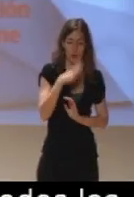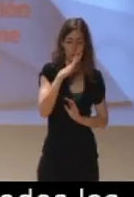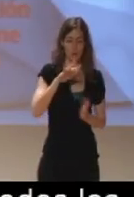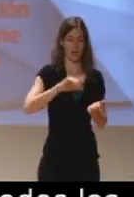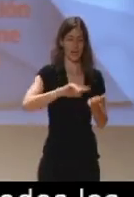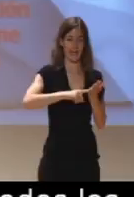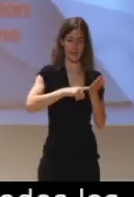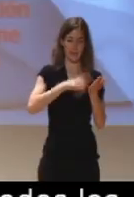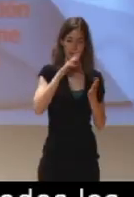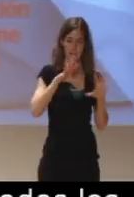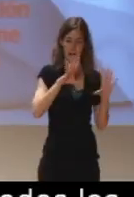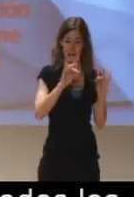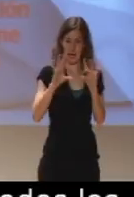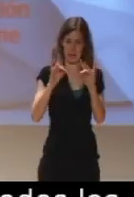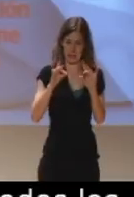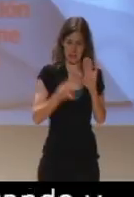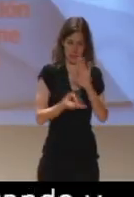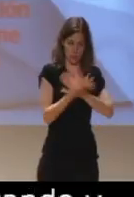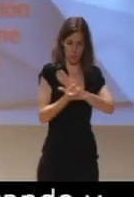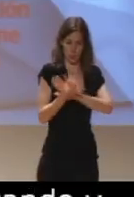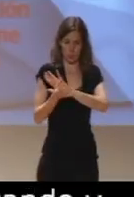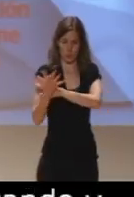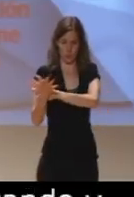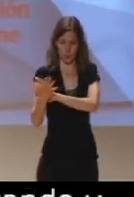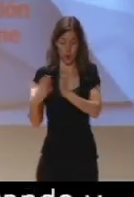also define all these concepts of